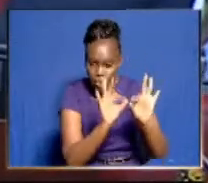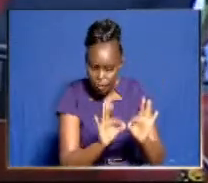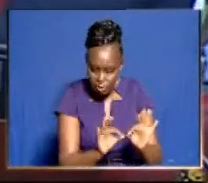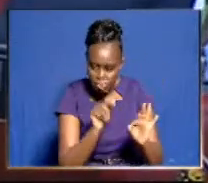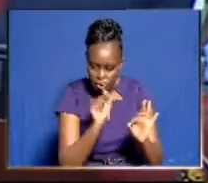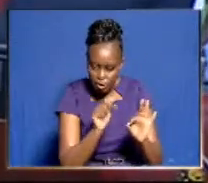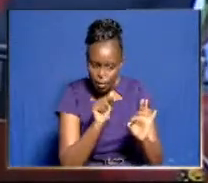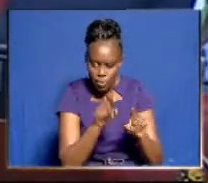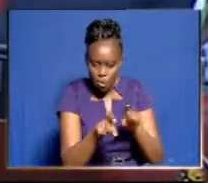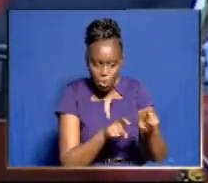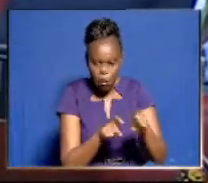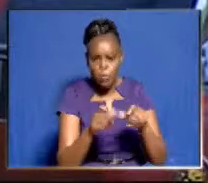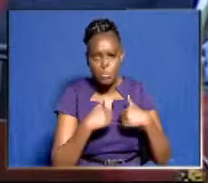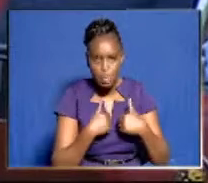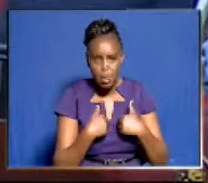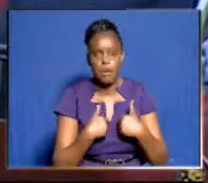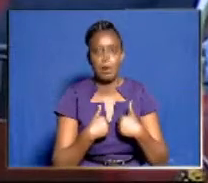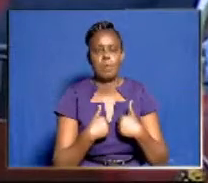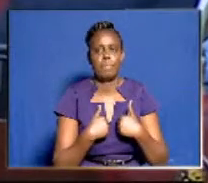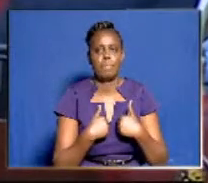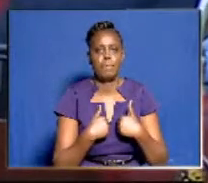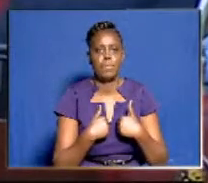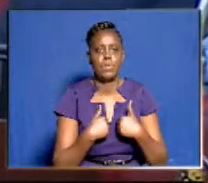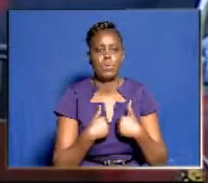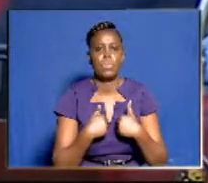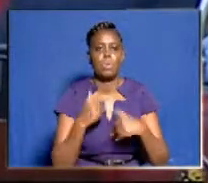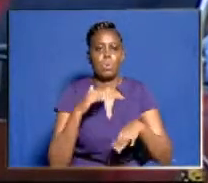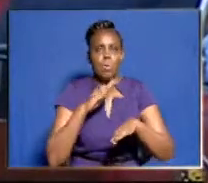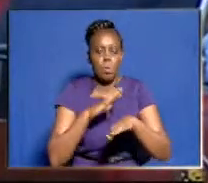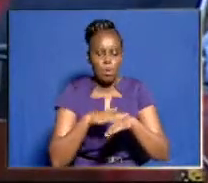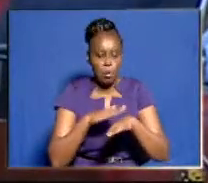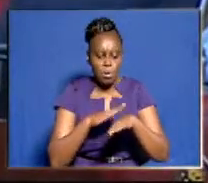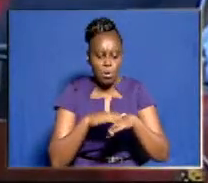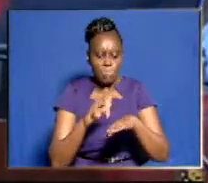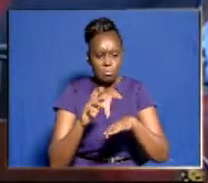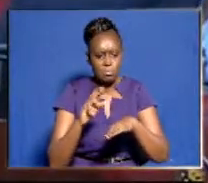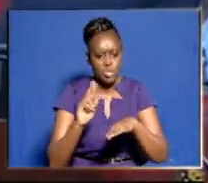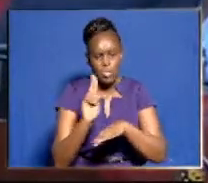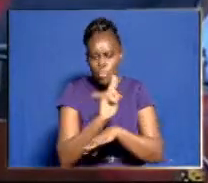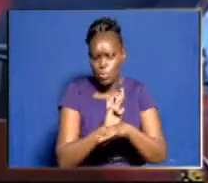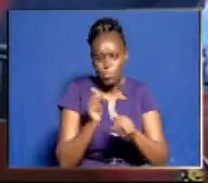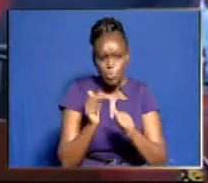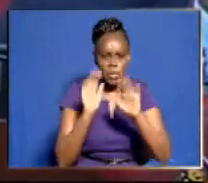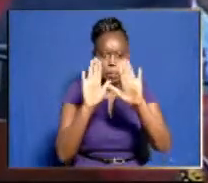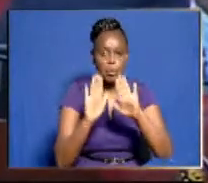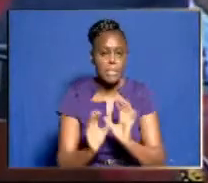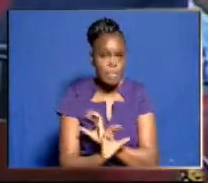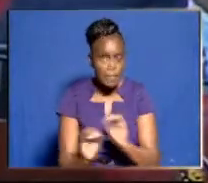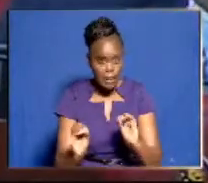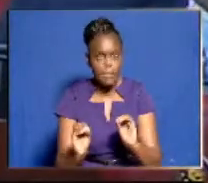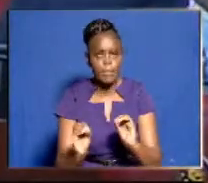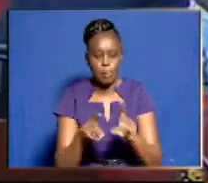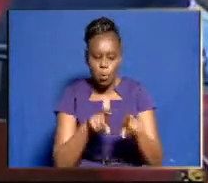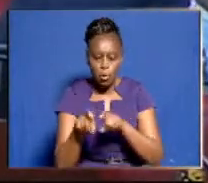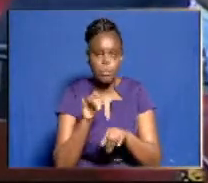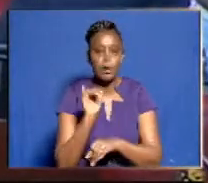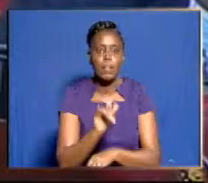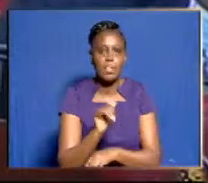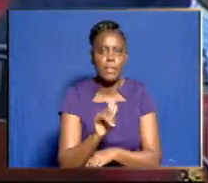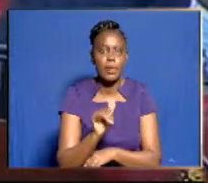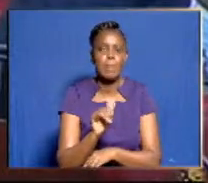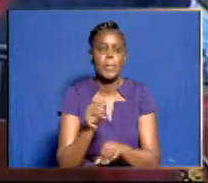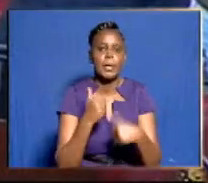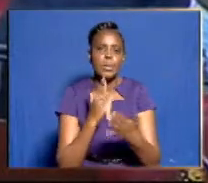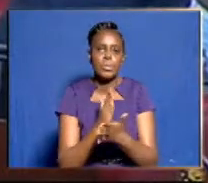with measures to rein on unnecessary expenditure and also to ensure that most